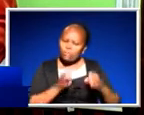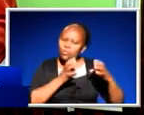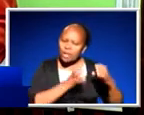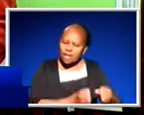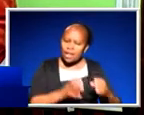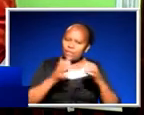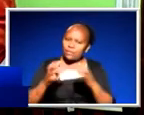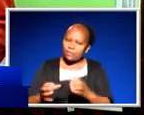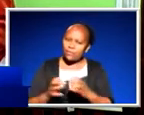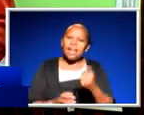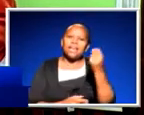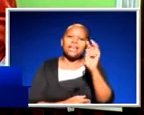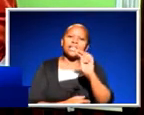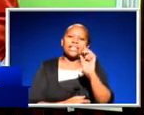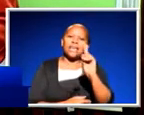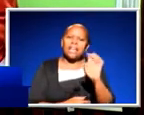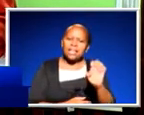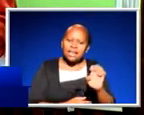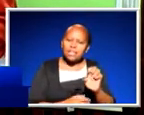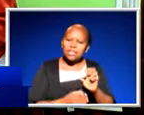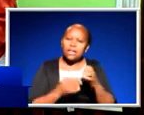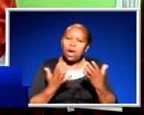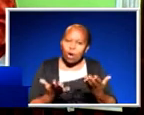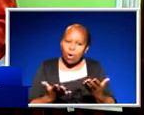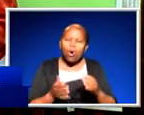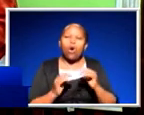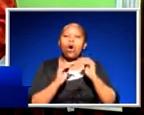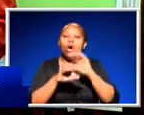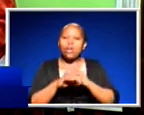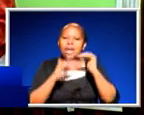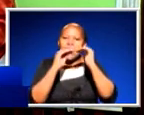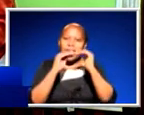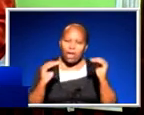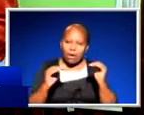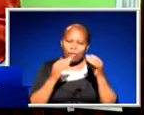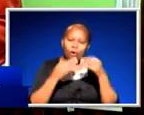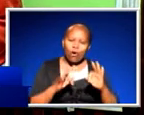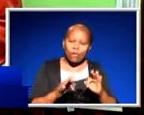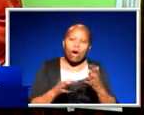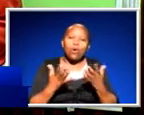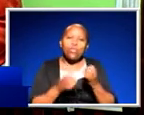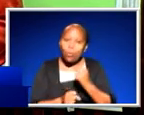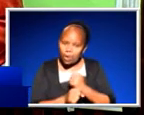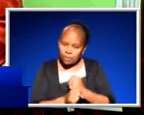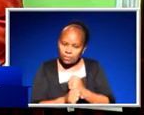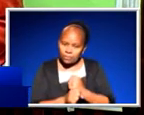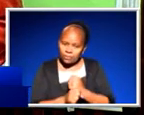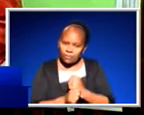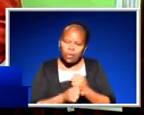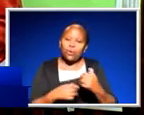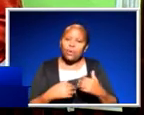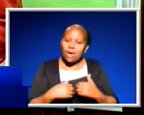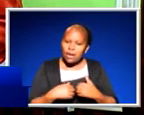classified traders according to their level of operations. We had